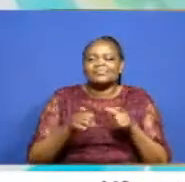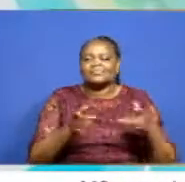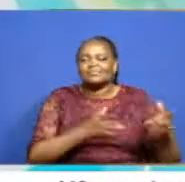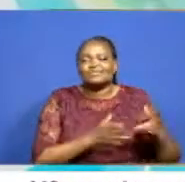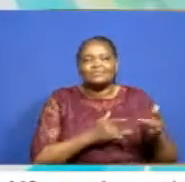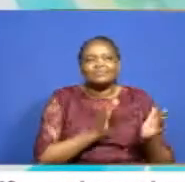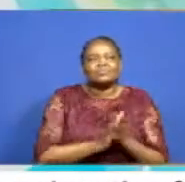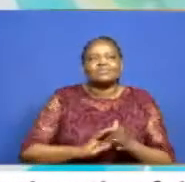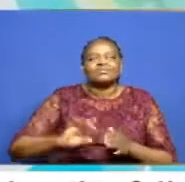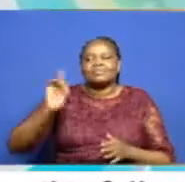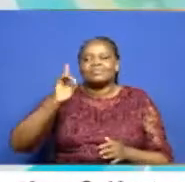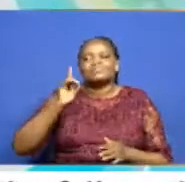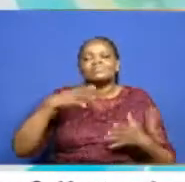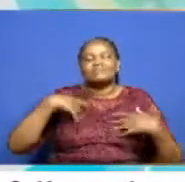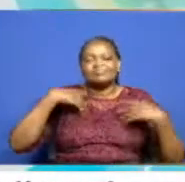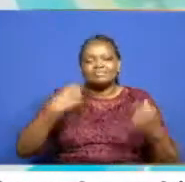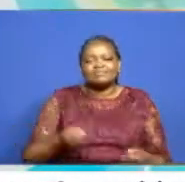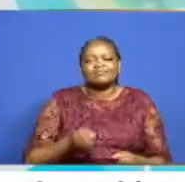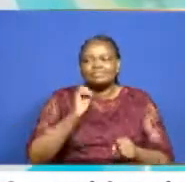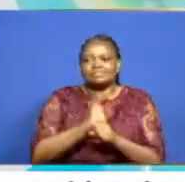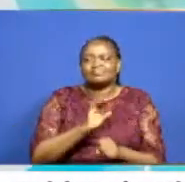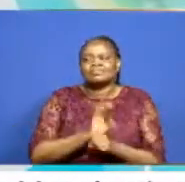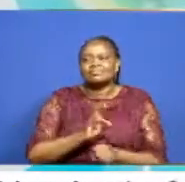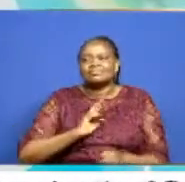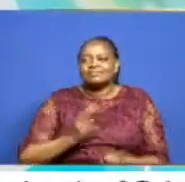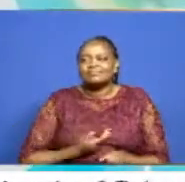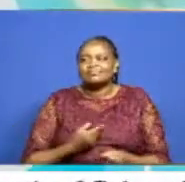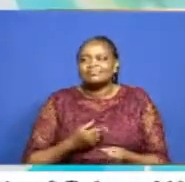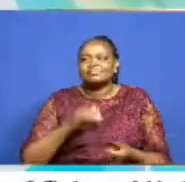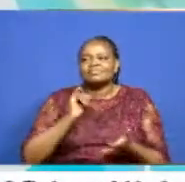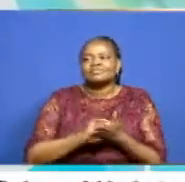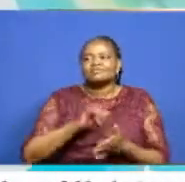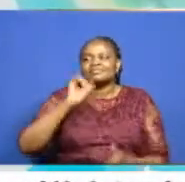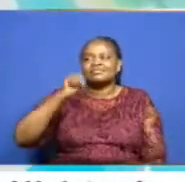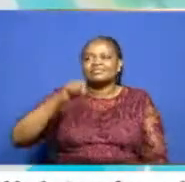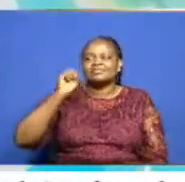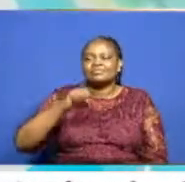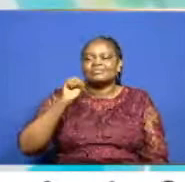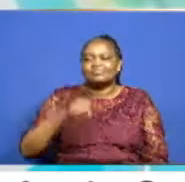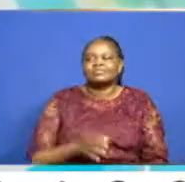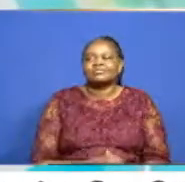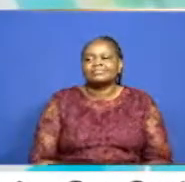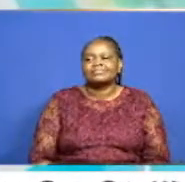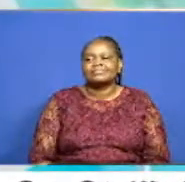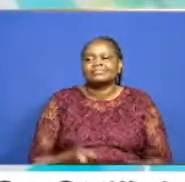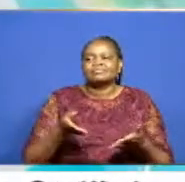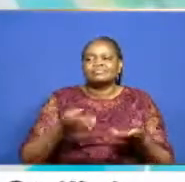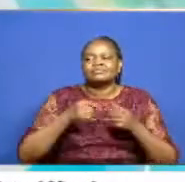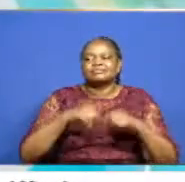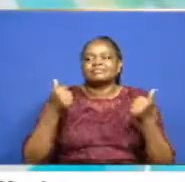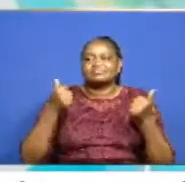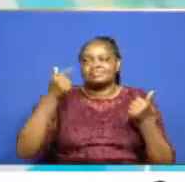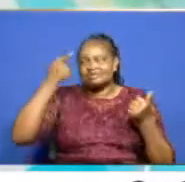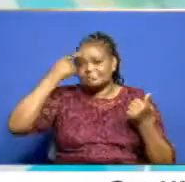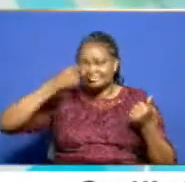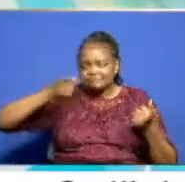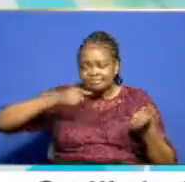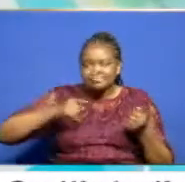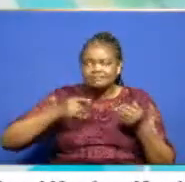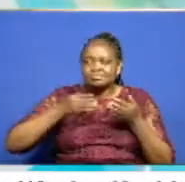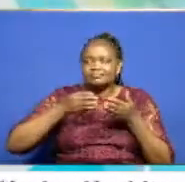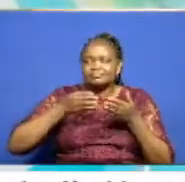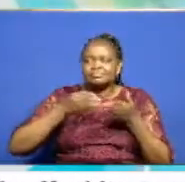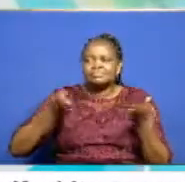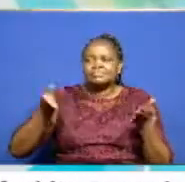the Ministry of Health advises us that, yes, it is now safe for us to reopen